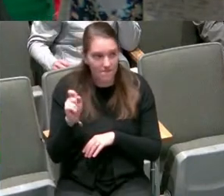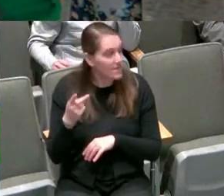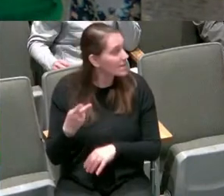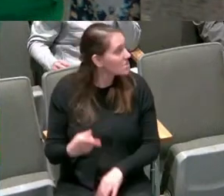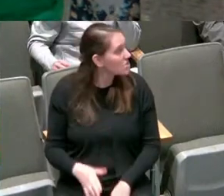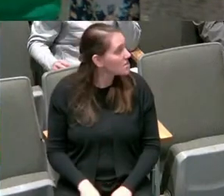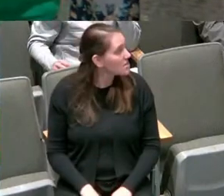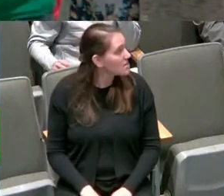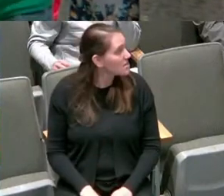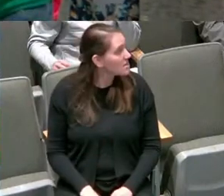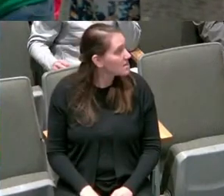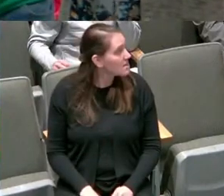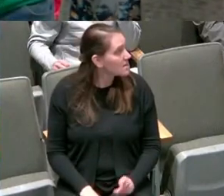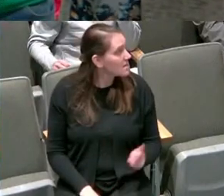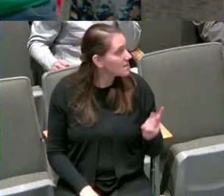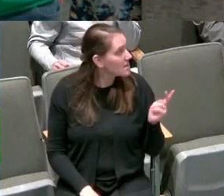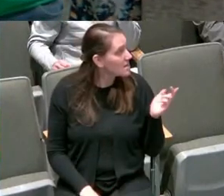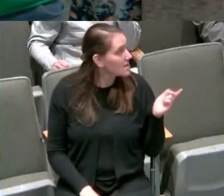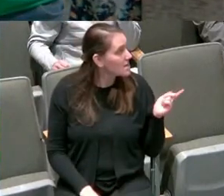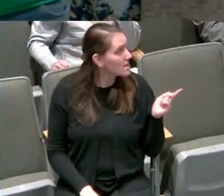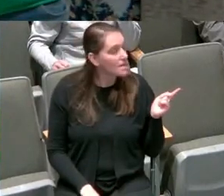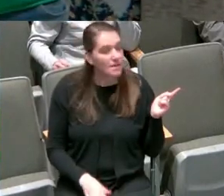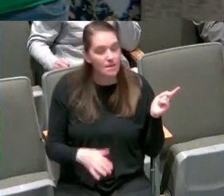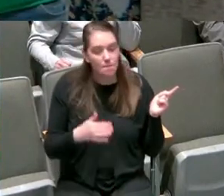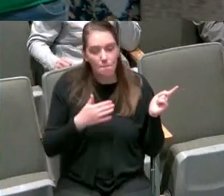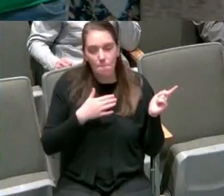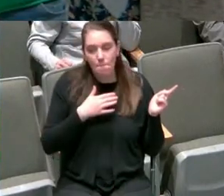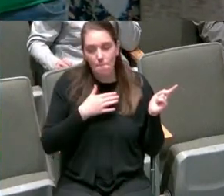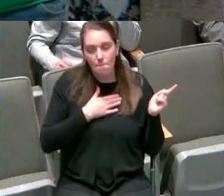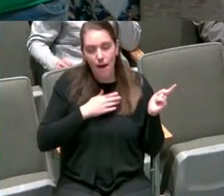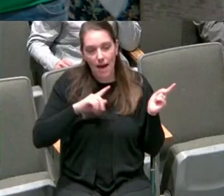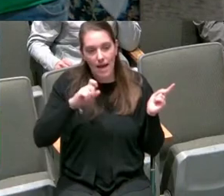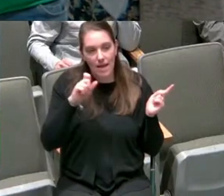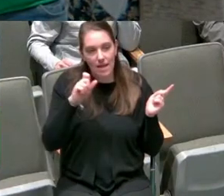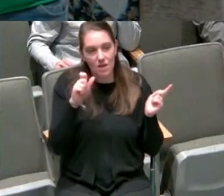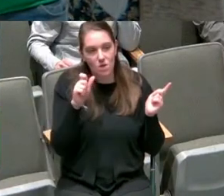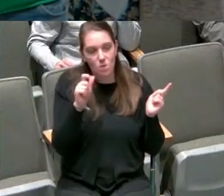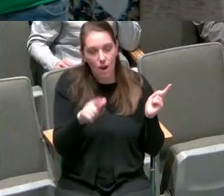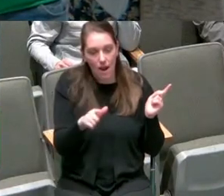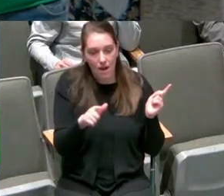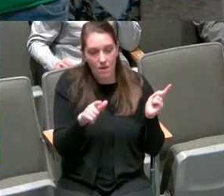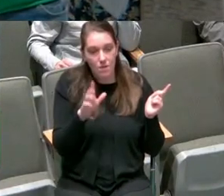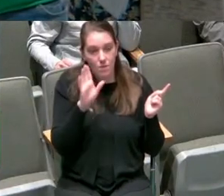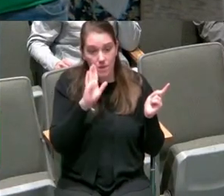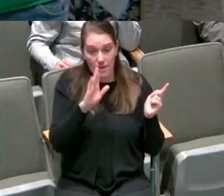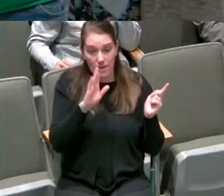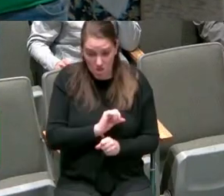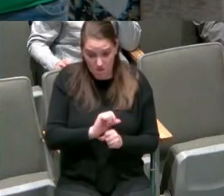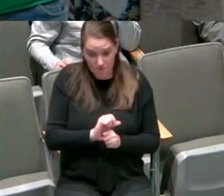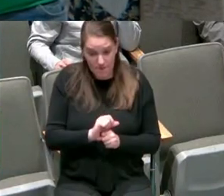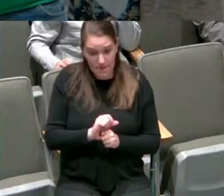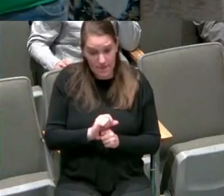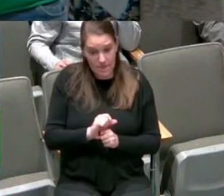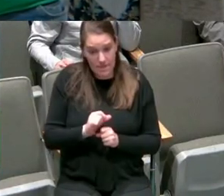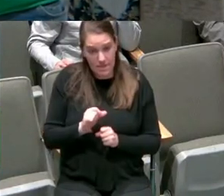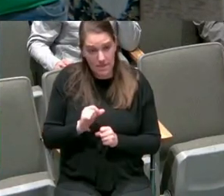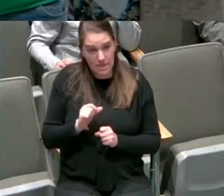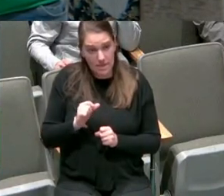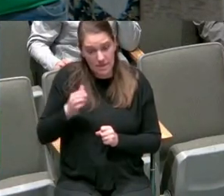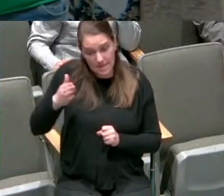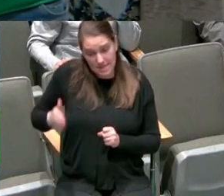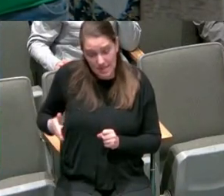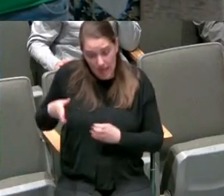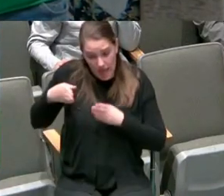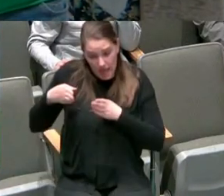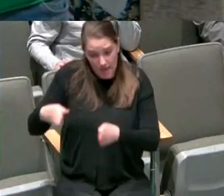clock's not working my inquiry would be is it literally going to be a sidewalk or could a walking path be